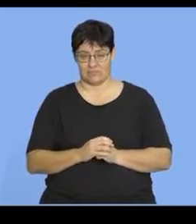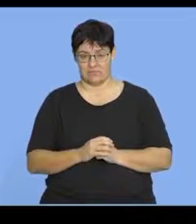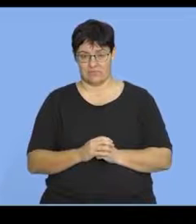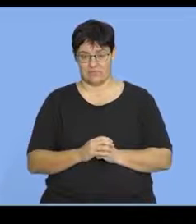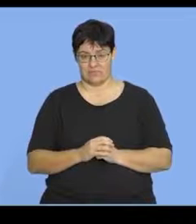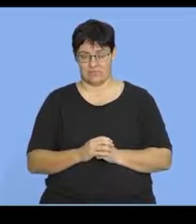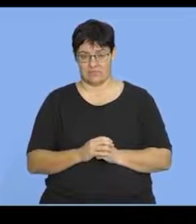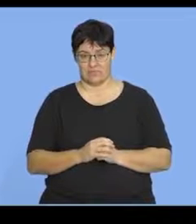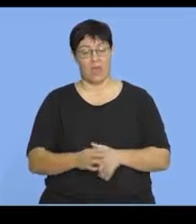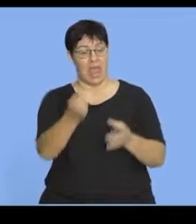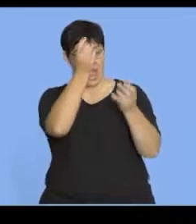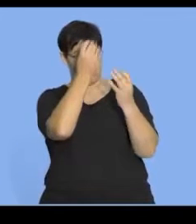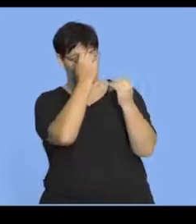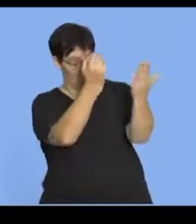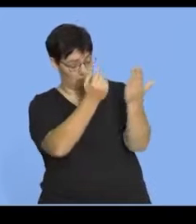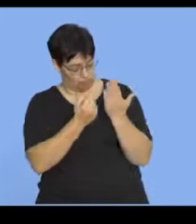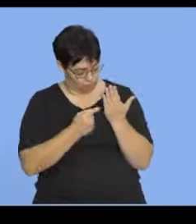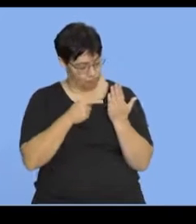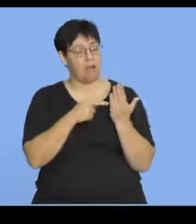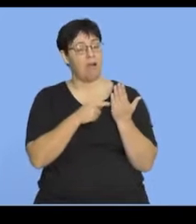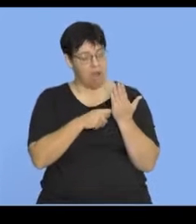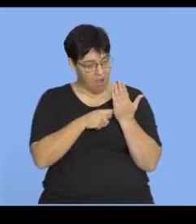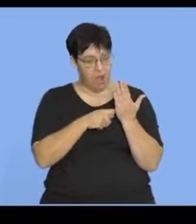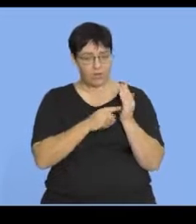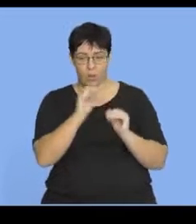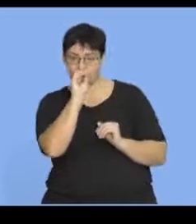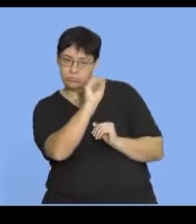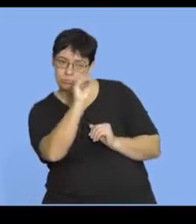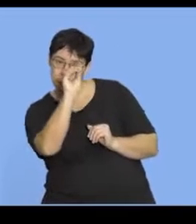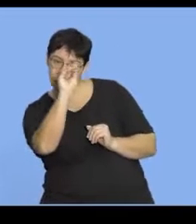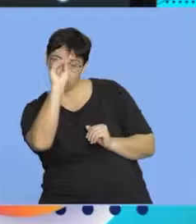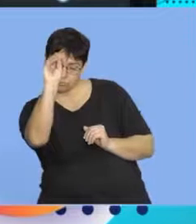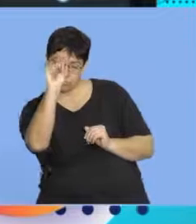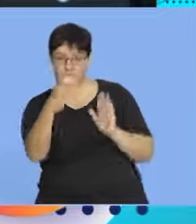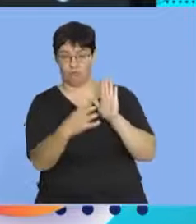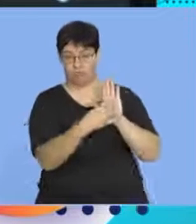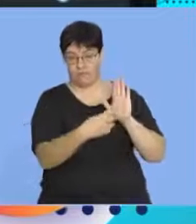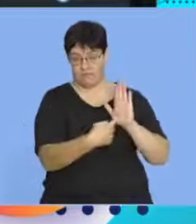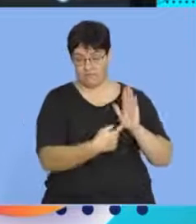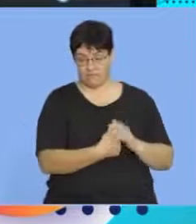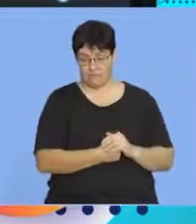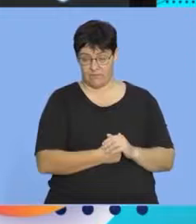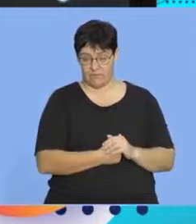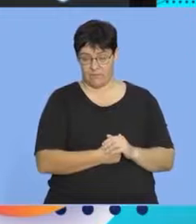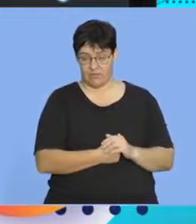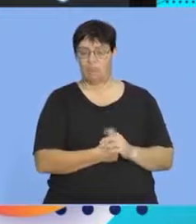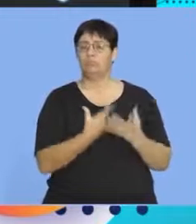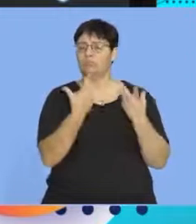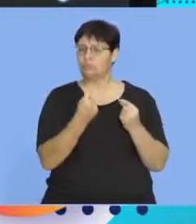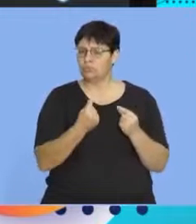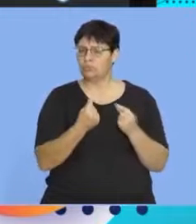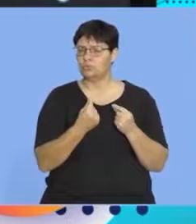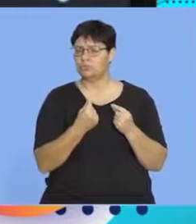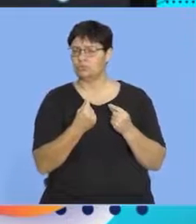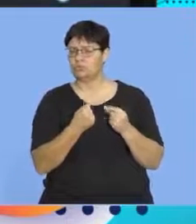We would then get information, and now we plot it on the graph. When we do this as an